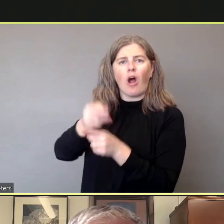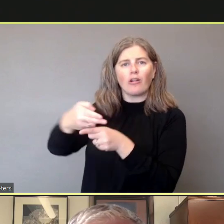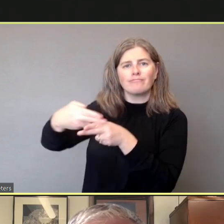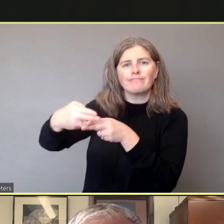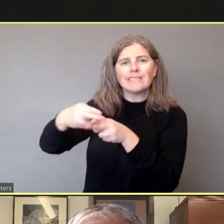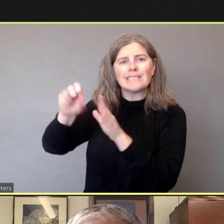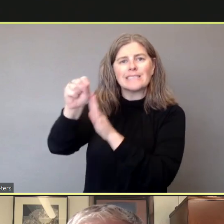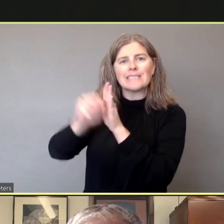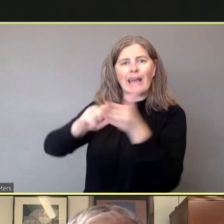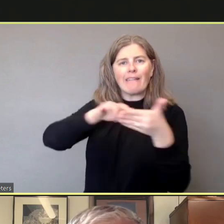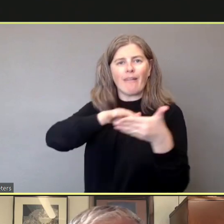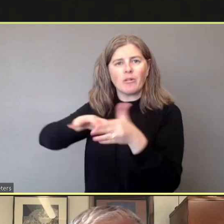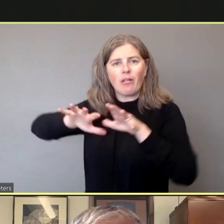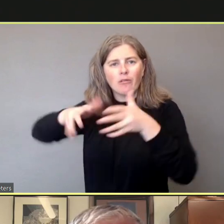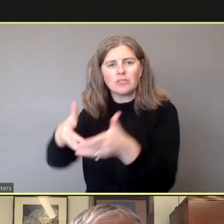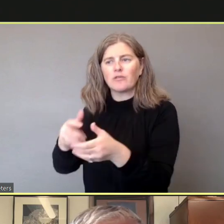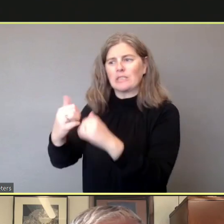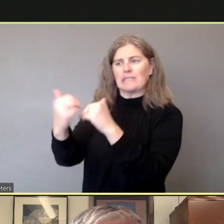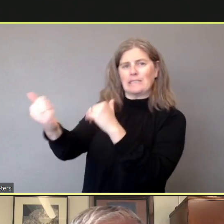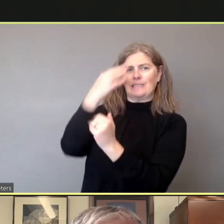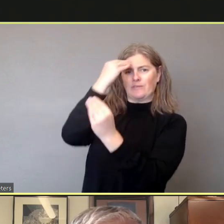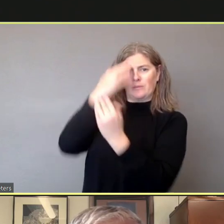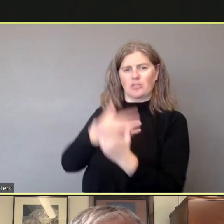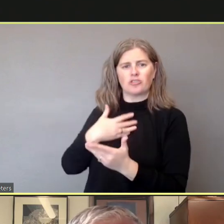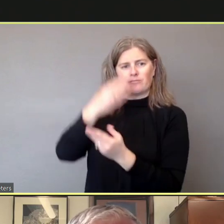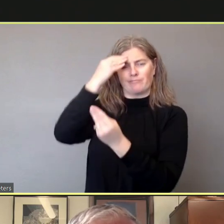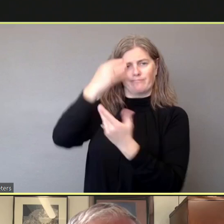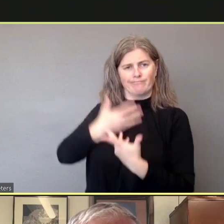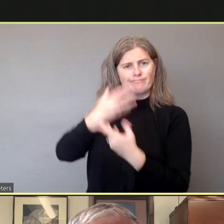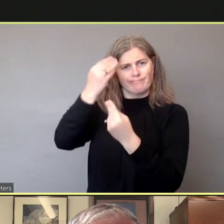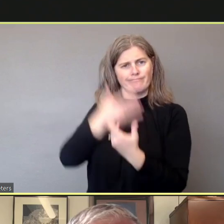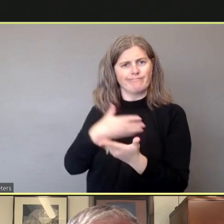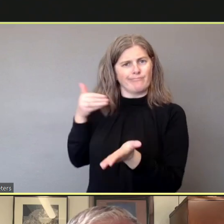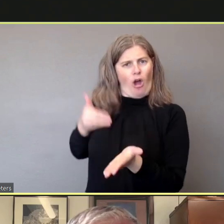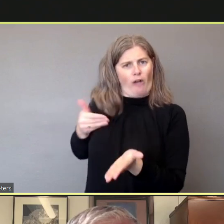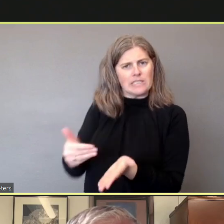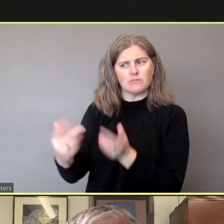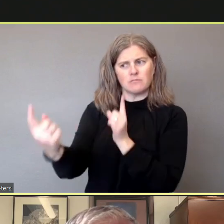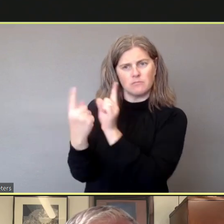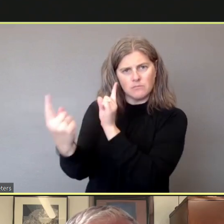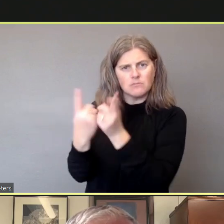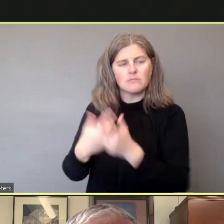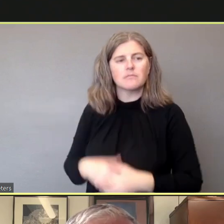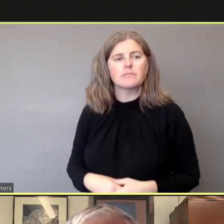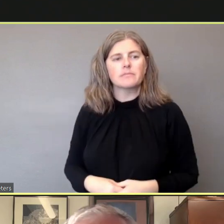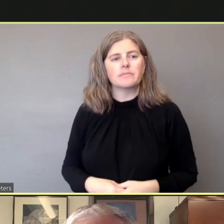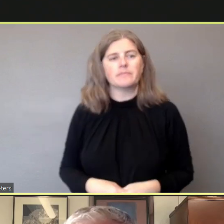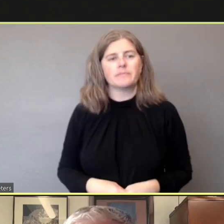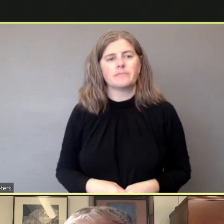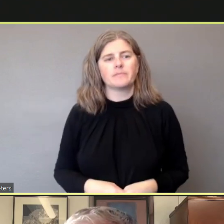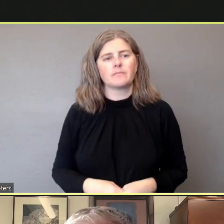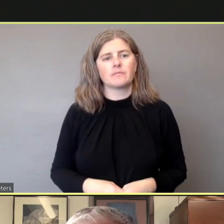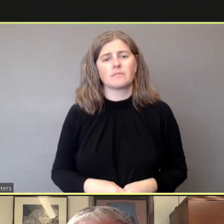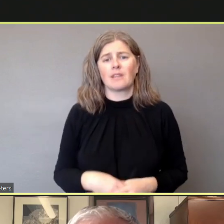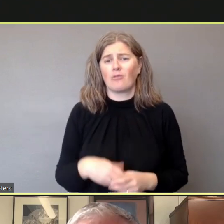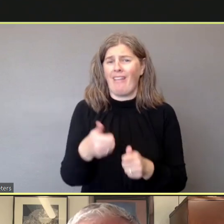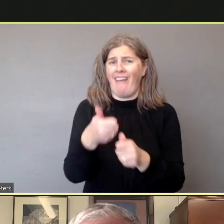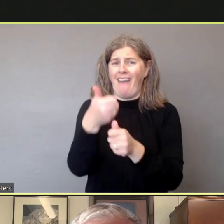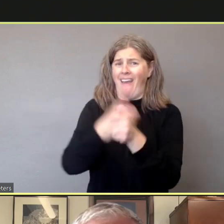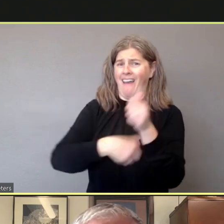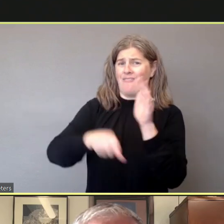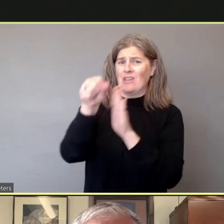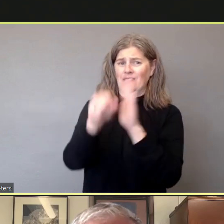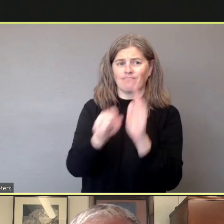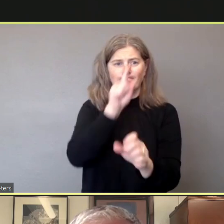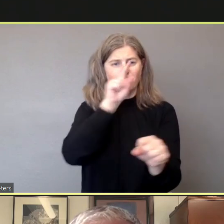for sending this information. And she updates me on a really regular basis on this. Almost every state has a